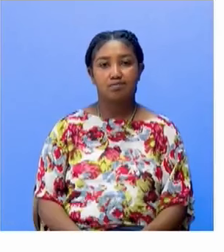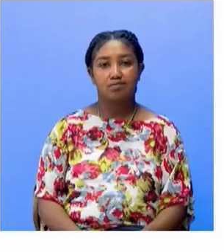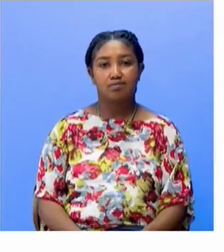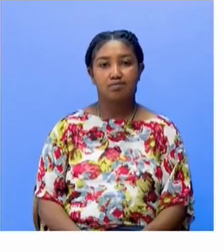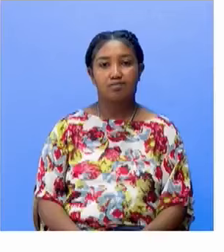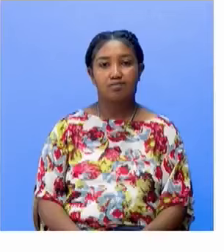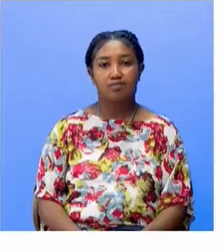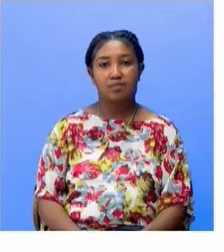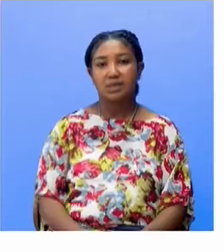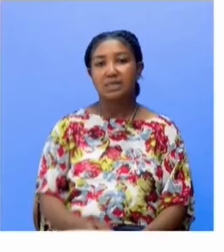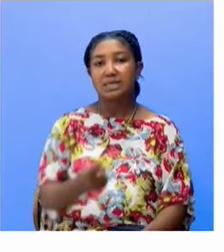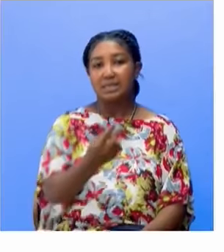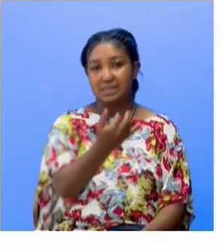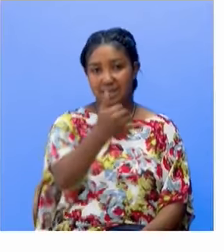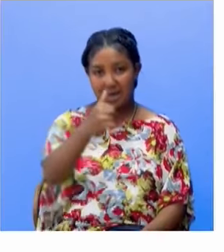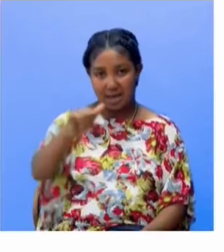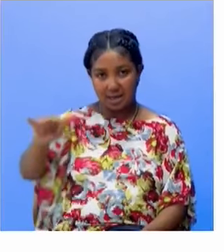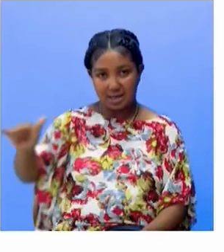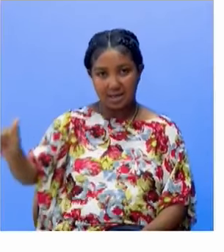ate